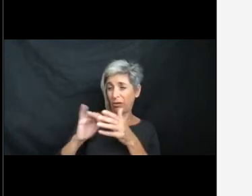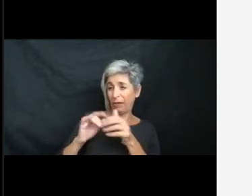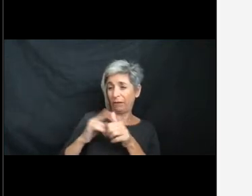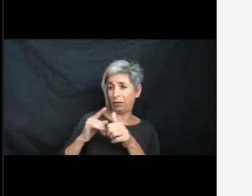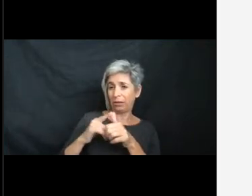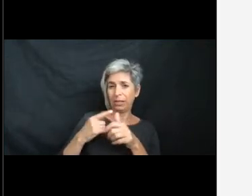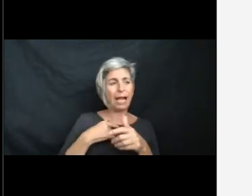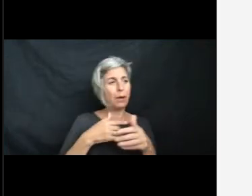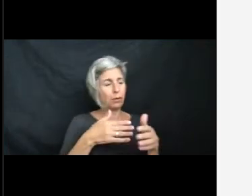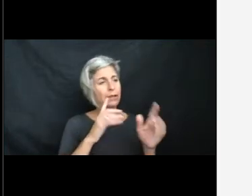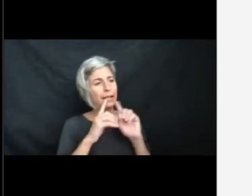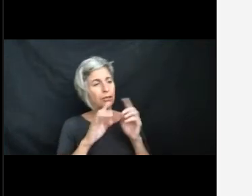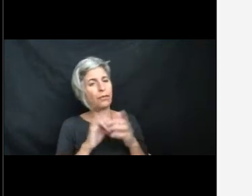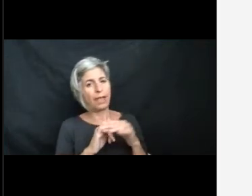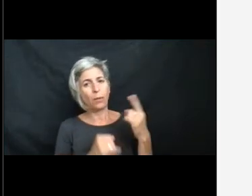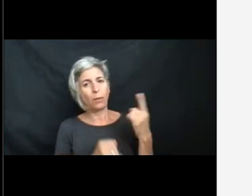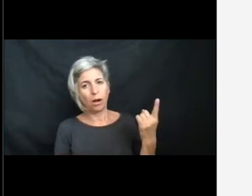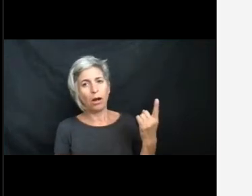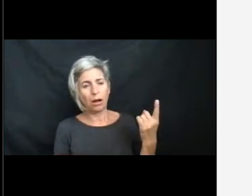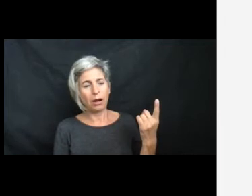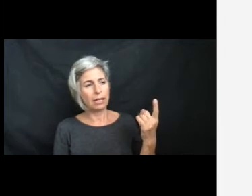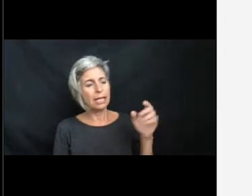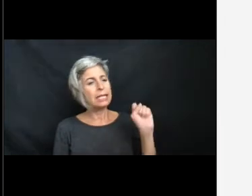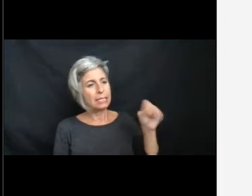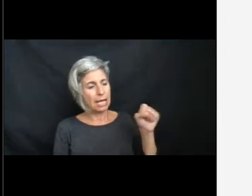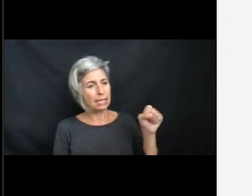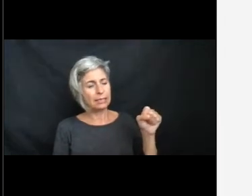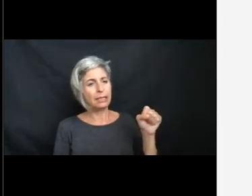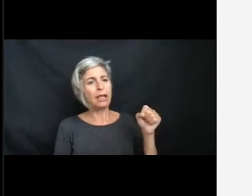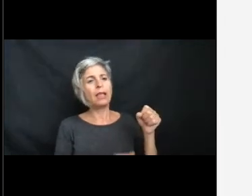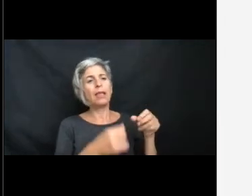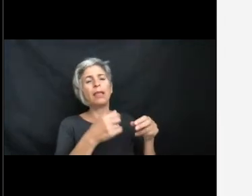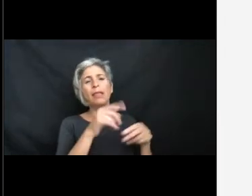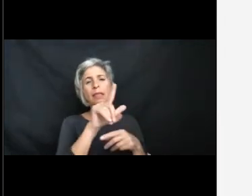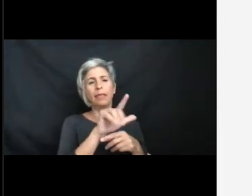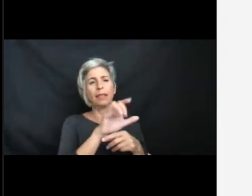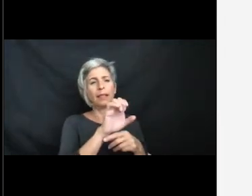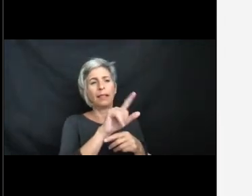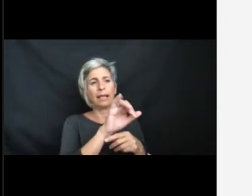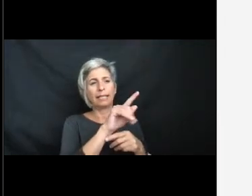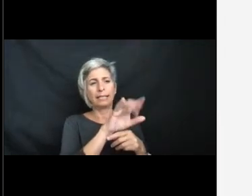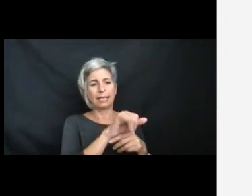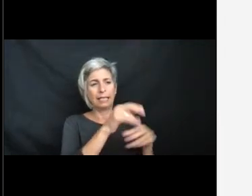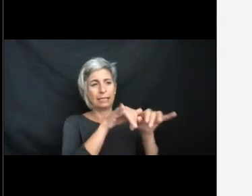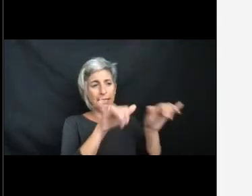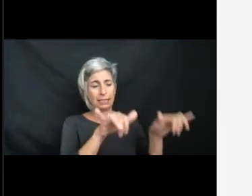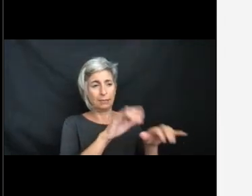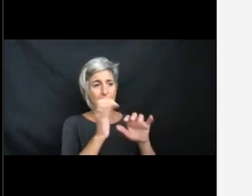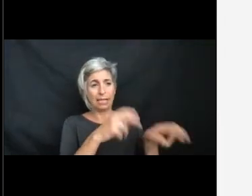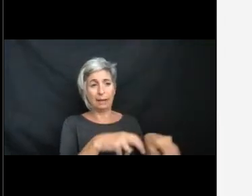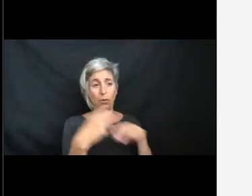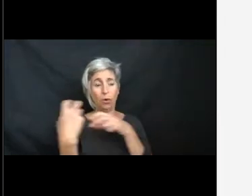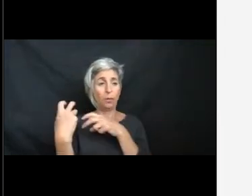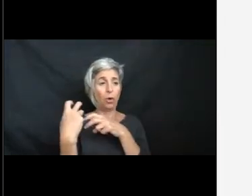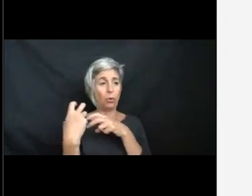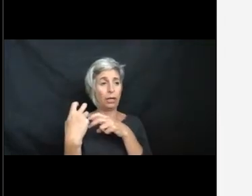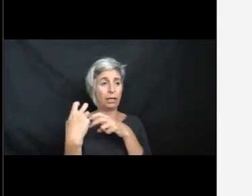I'm going to go ahead and take this one. Yes, in the legacy system, the same way you would upload that you're currently